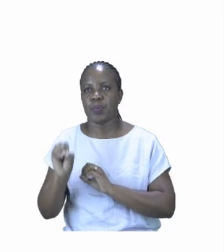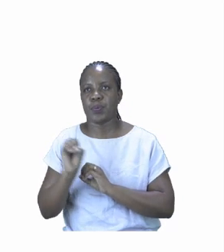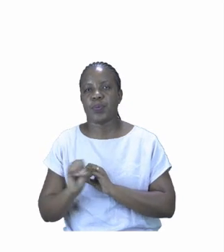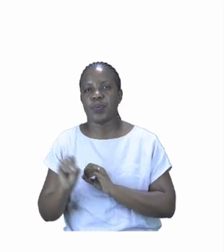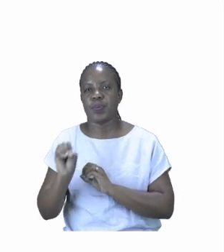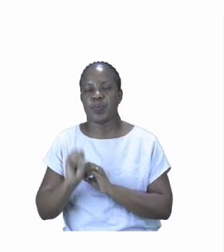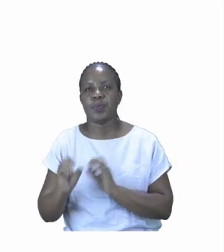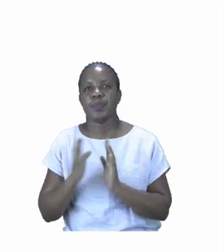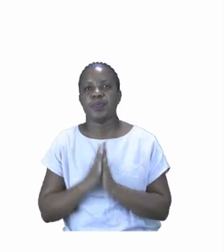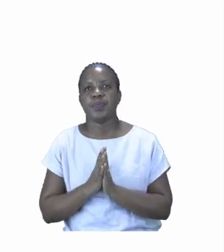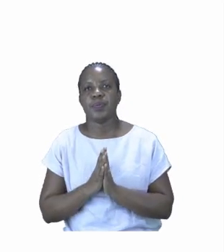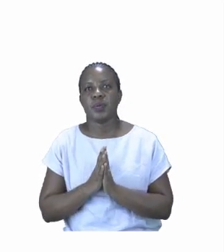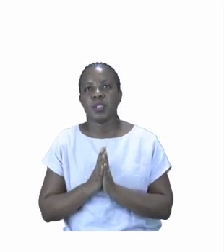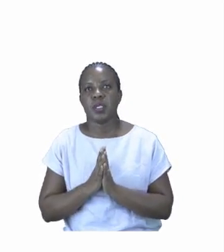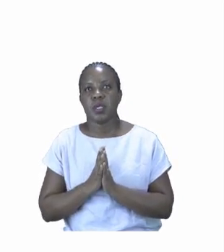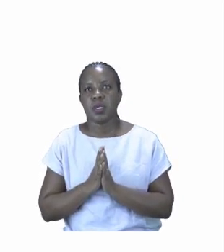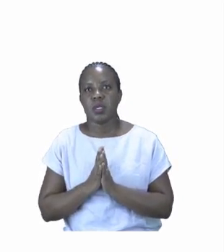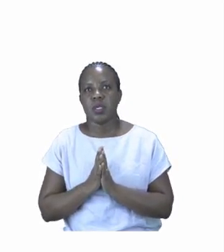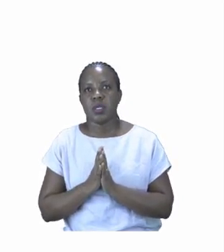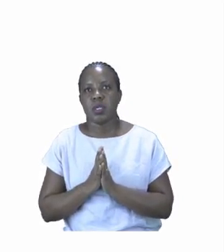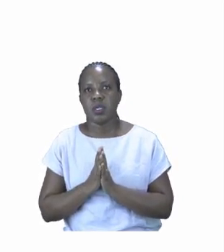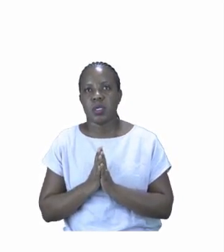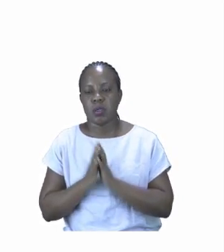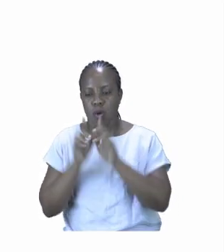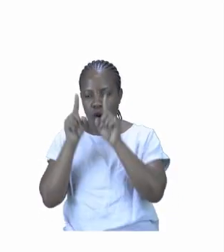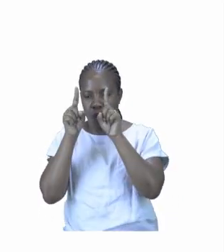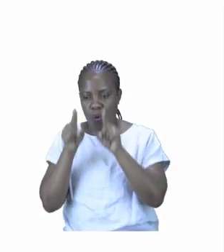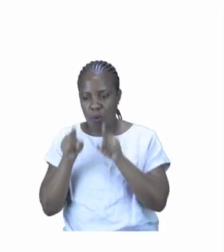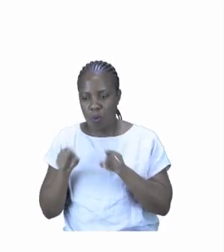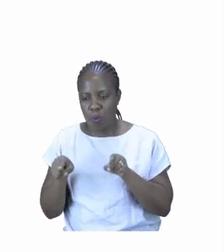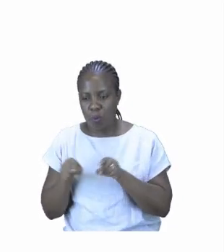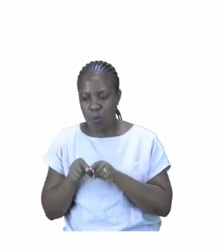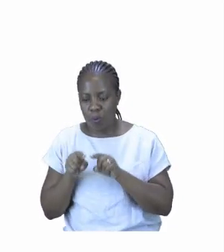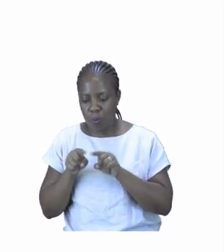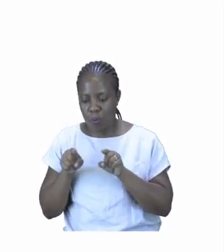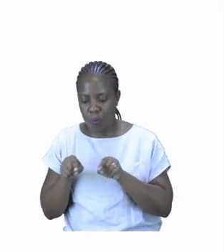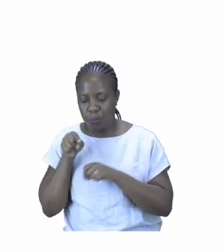a picture for a flower shop.